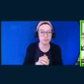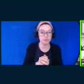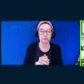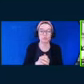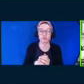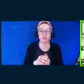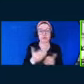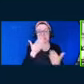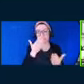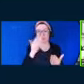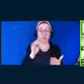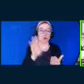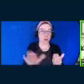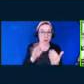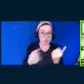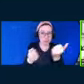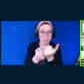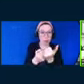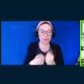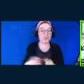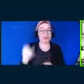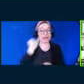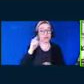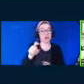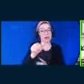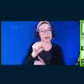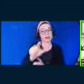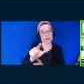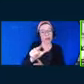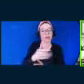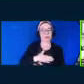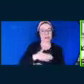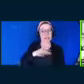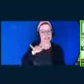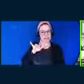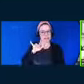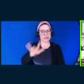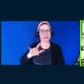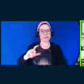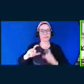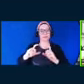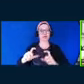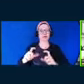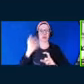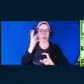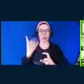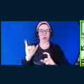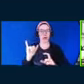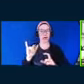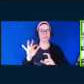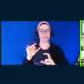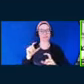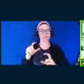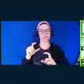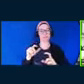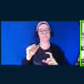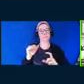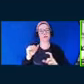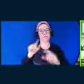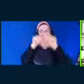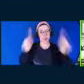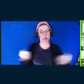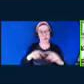today. For those needing ASL assistance, please press the interpretation button that looks like a little button at the bottom of